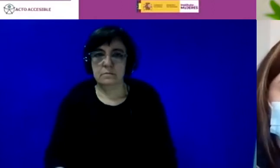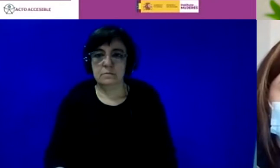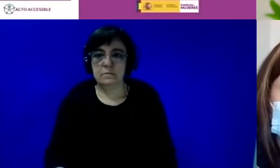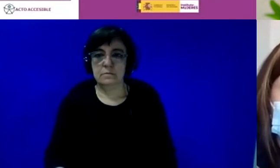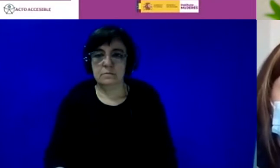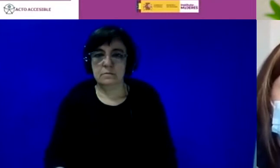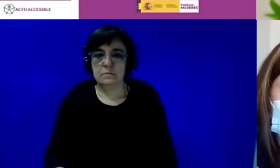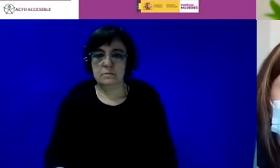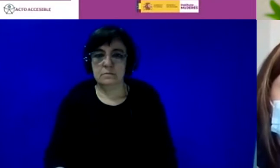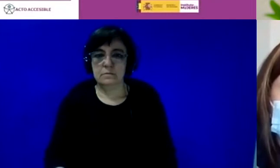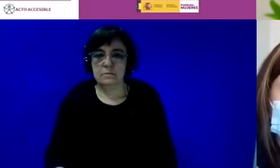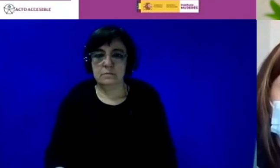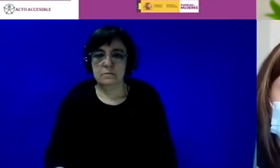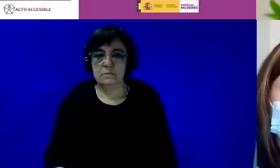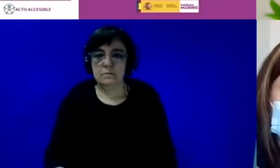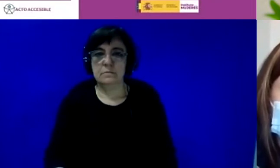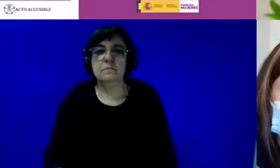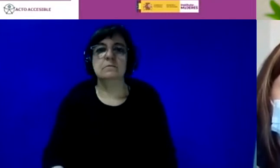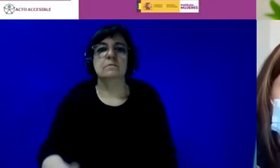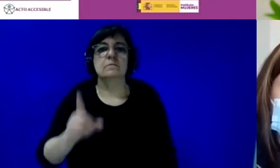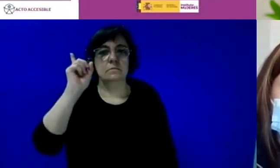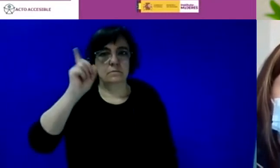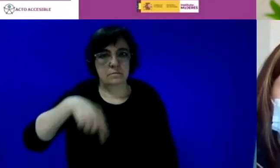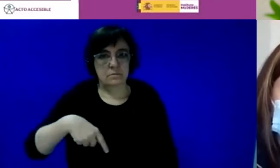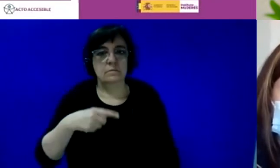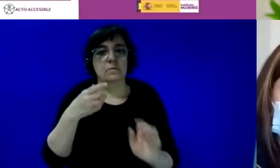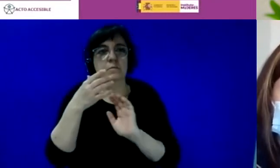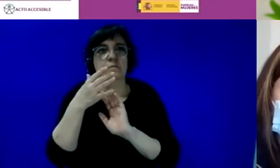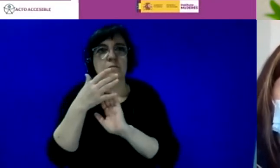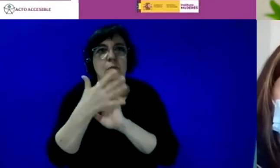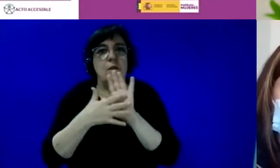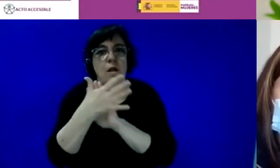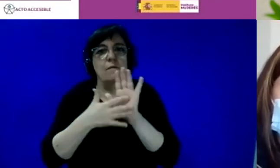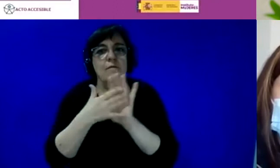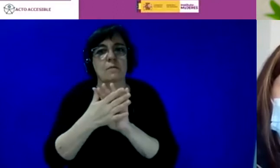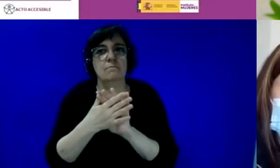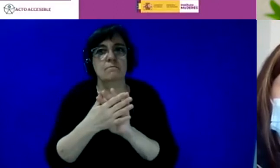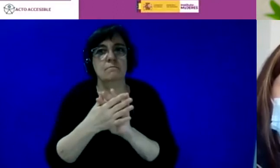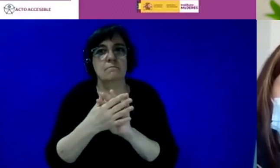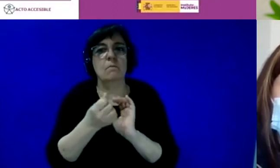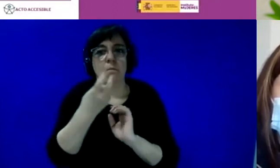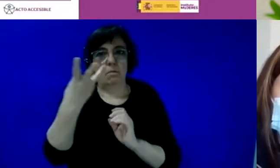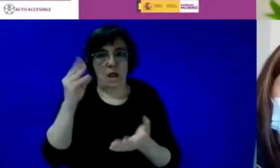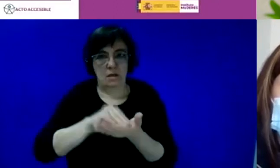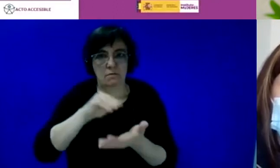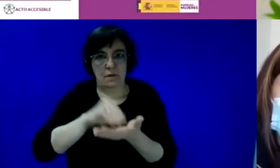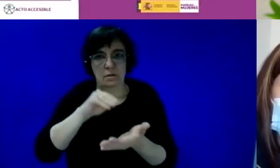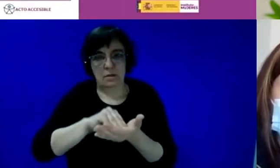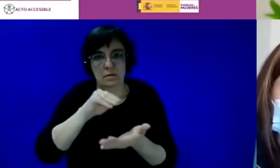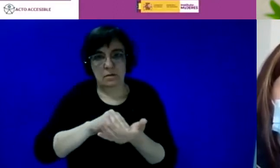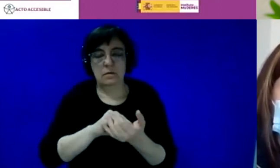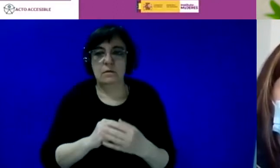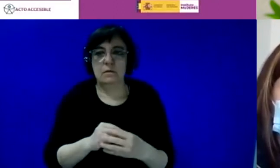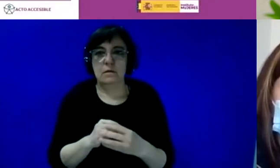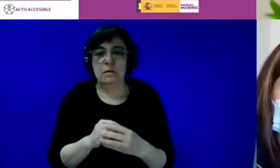several discussions concerning Lviv and Uzhgorod, these two places where there is a great amount of refugees there stay in